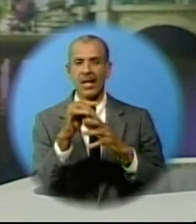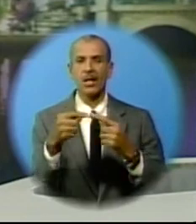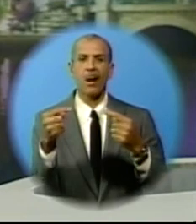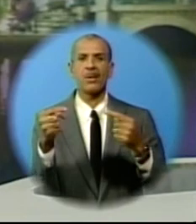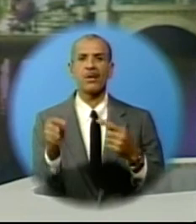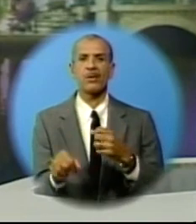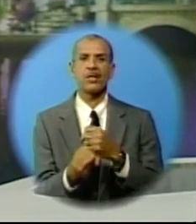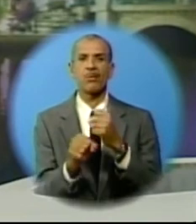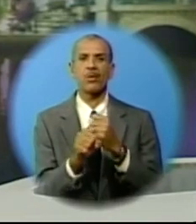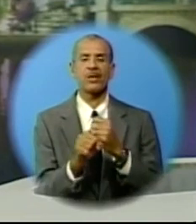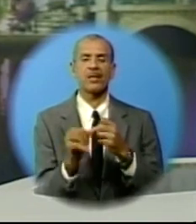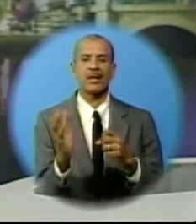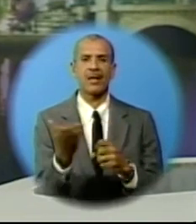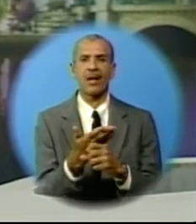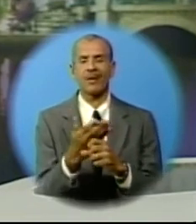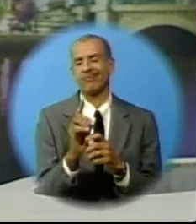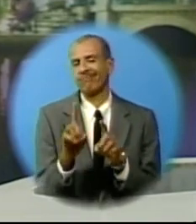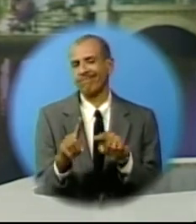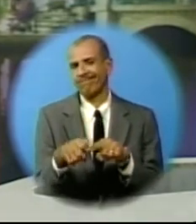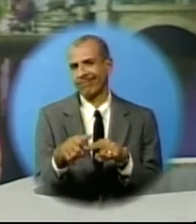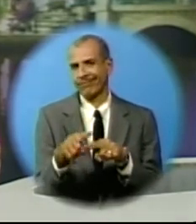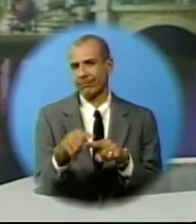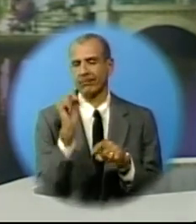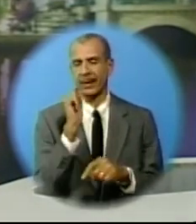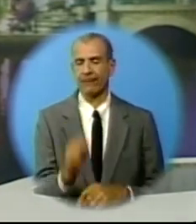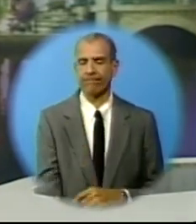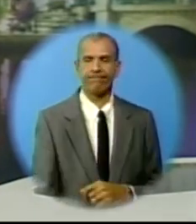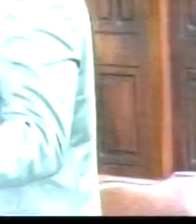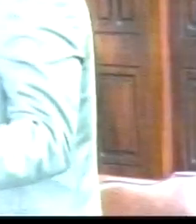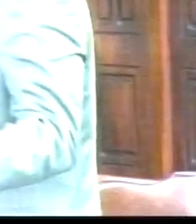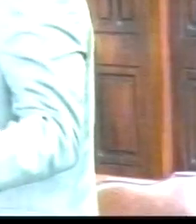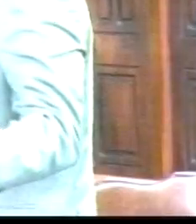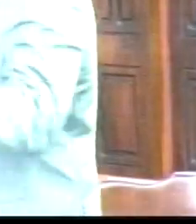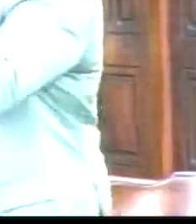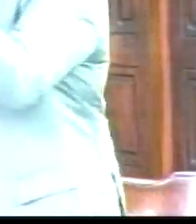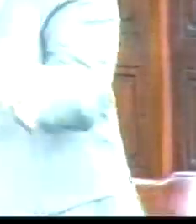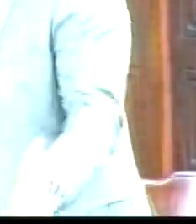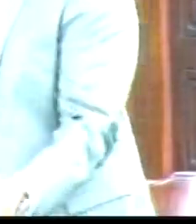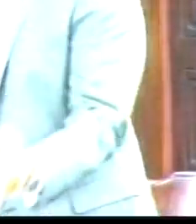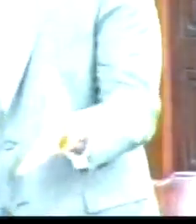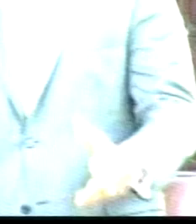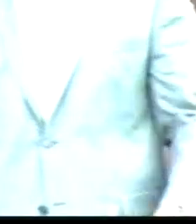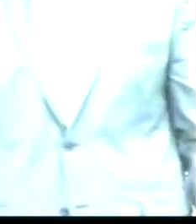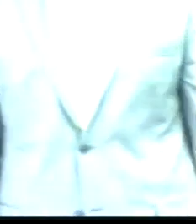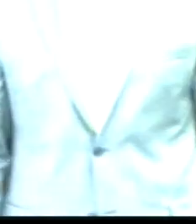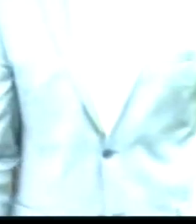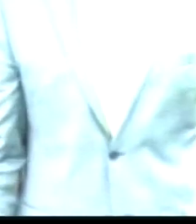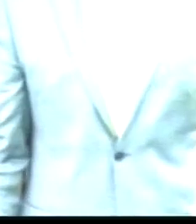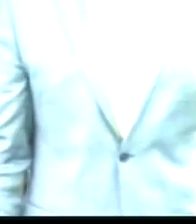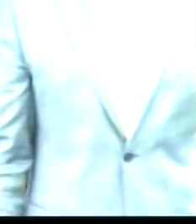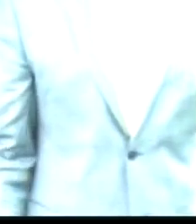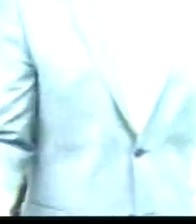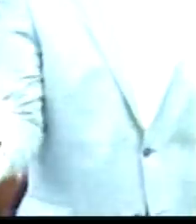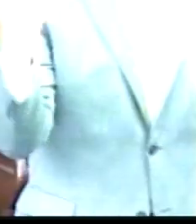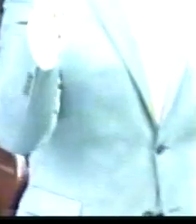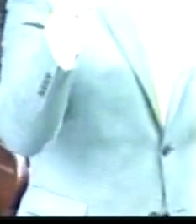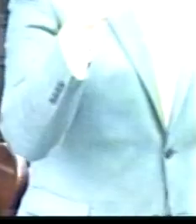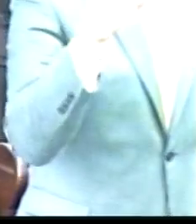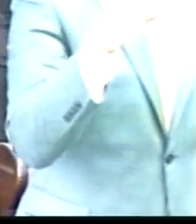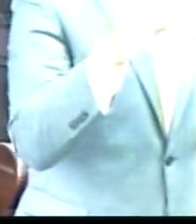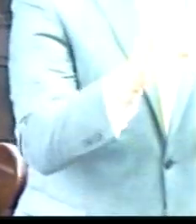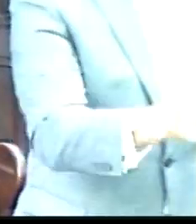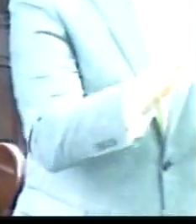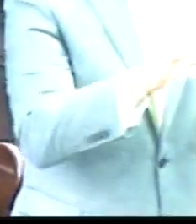only support the cut conditionally. Because in the whole package, we